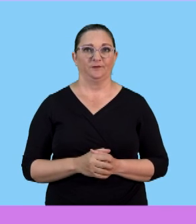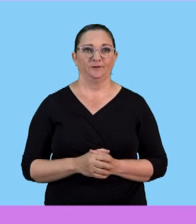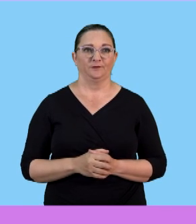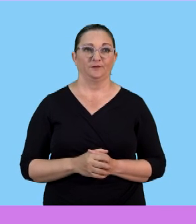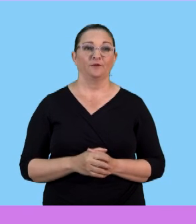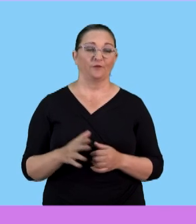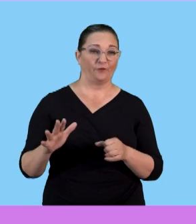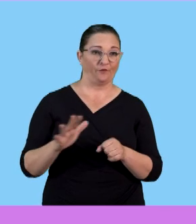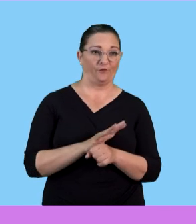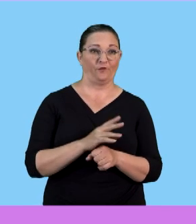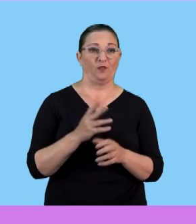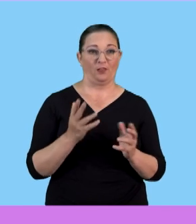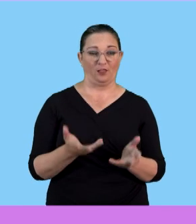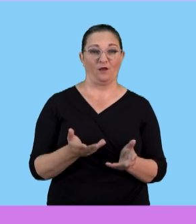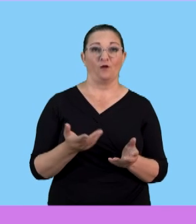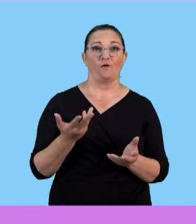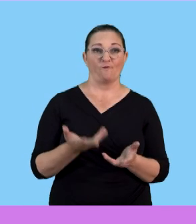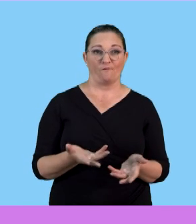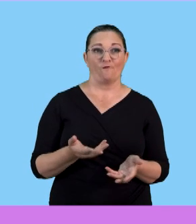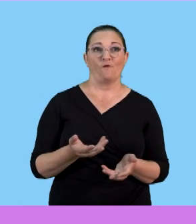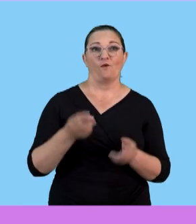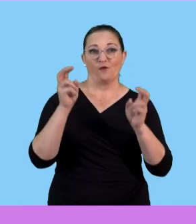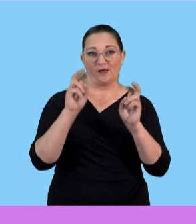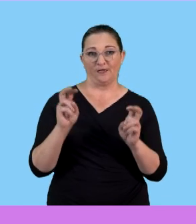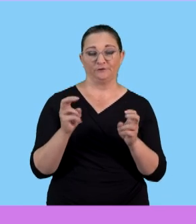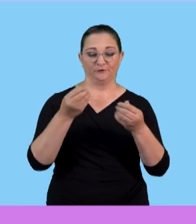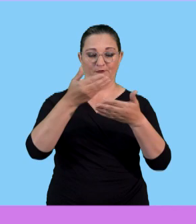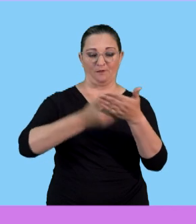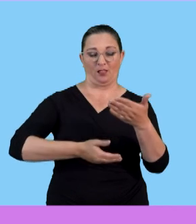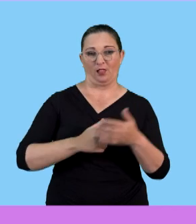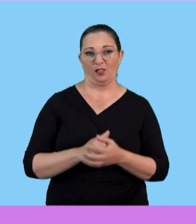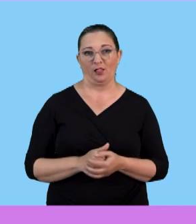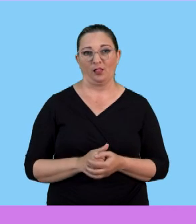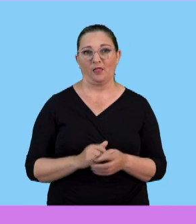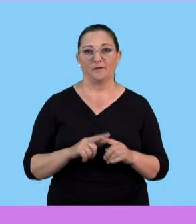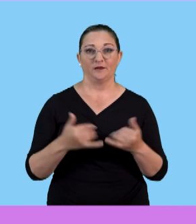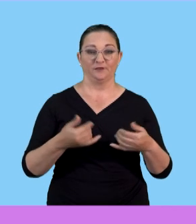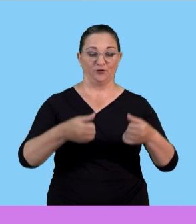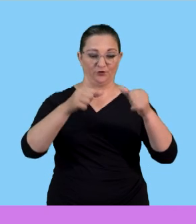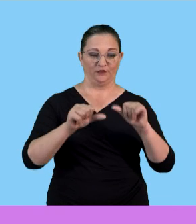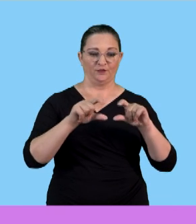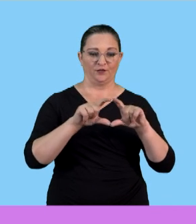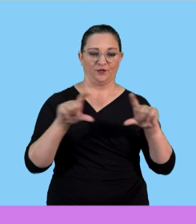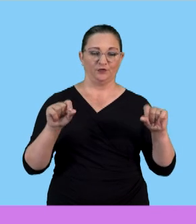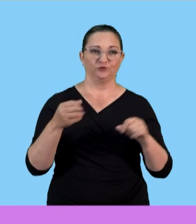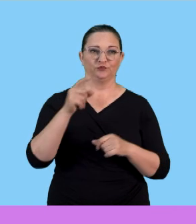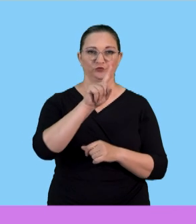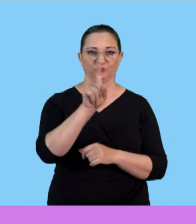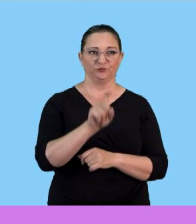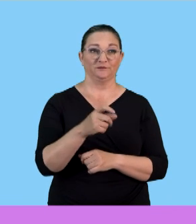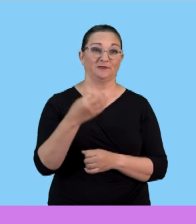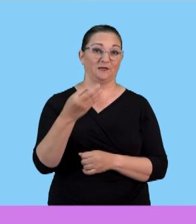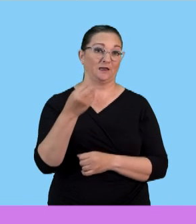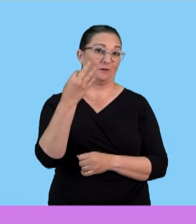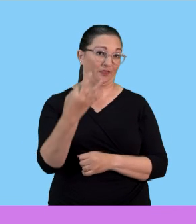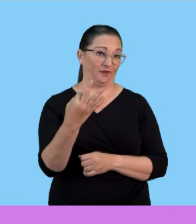20,747 rands in total for this electricity bill. Right, let us move on to the next question, which is our